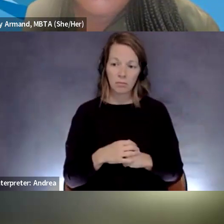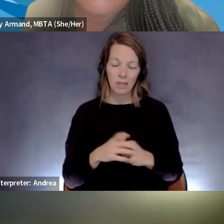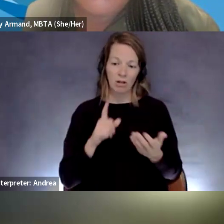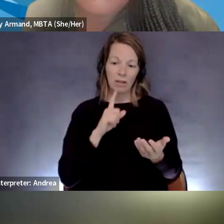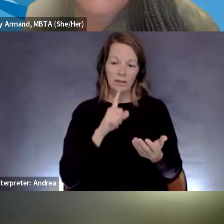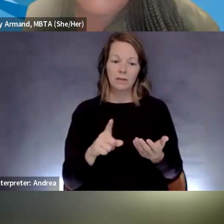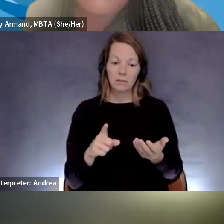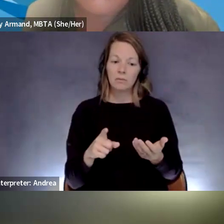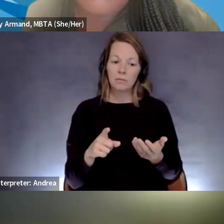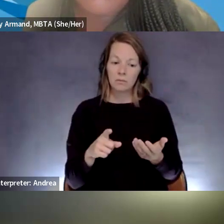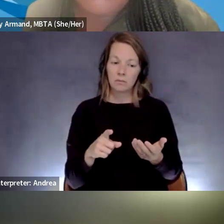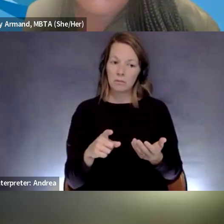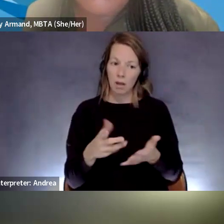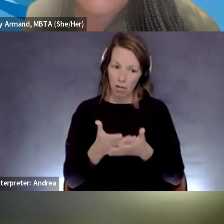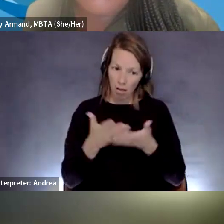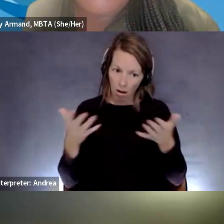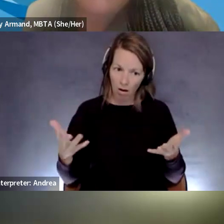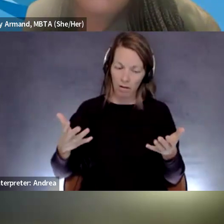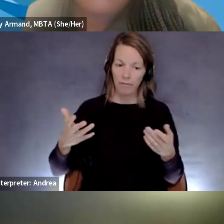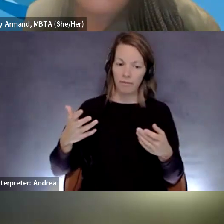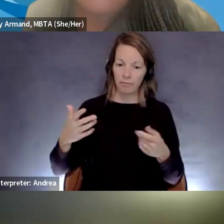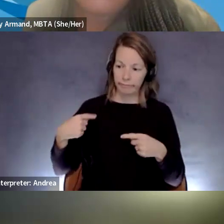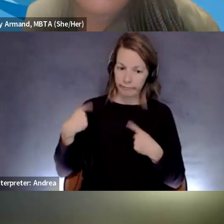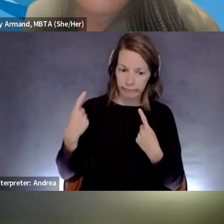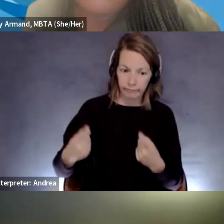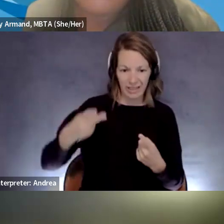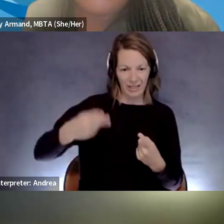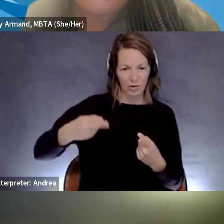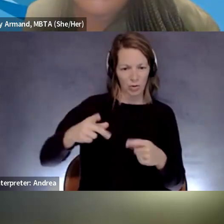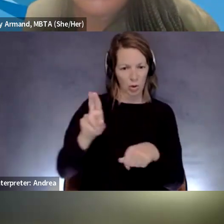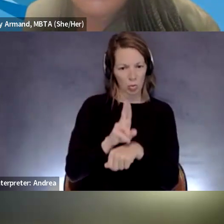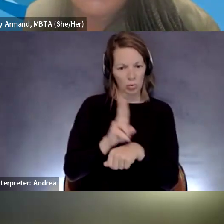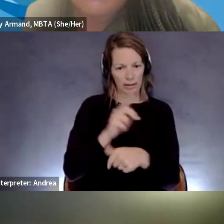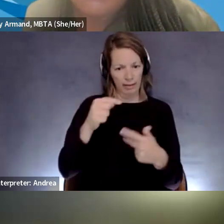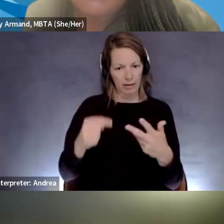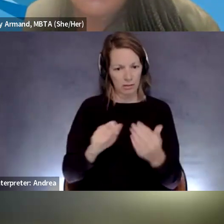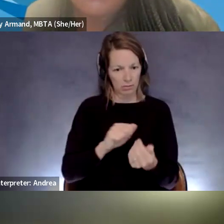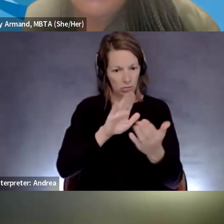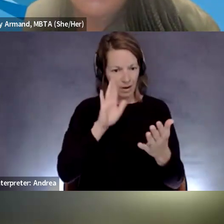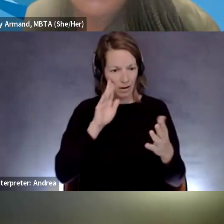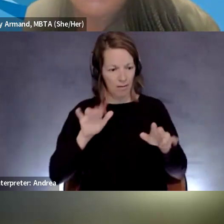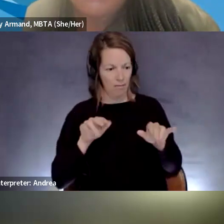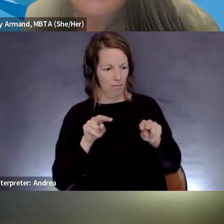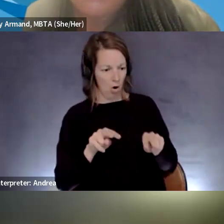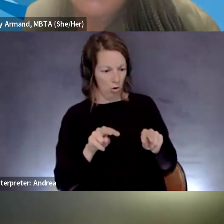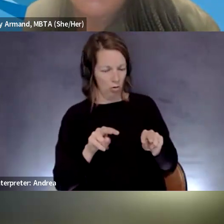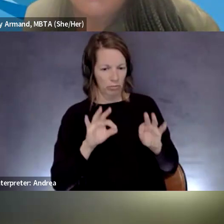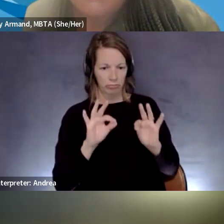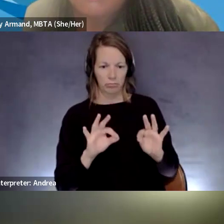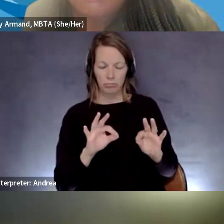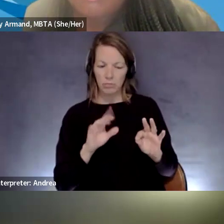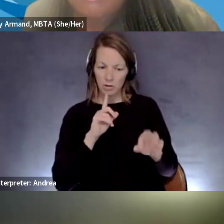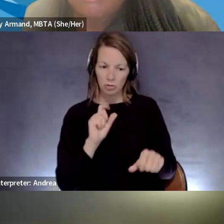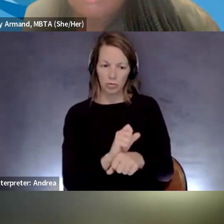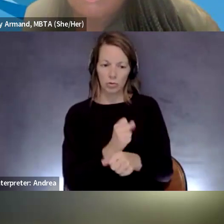fair amount of history in using these measures and monitoring to ensure